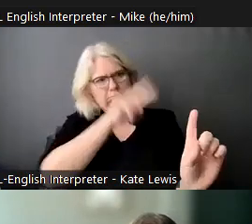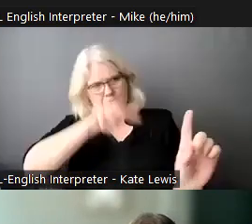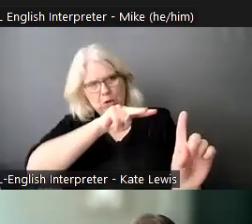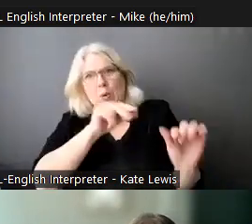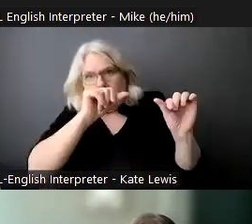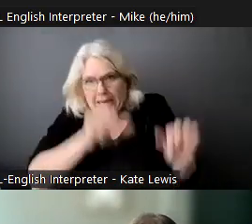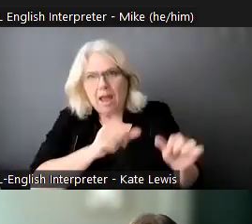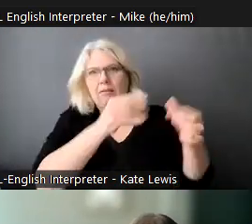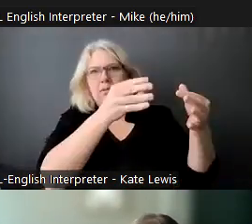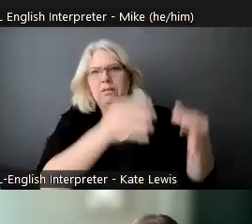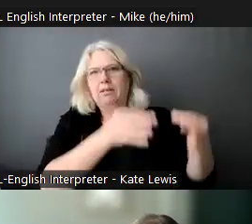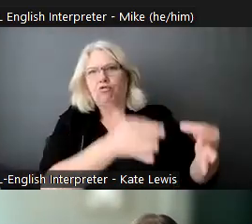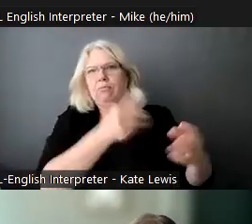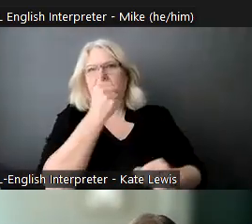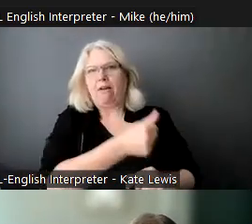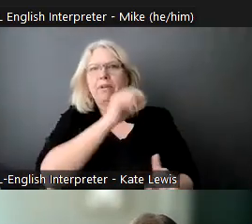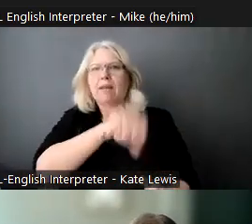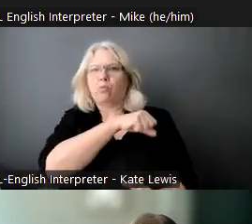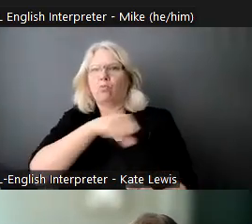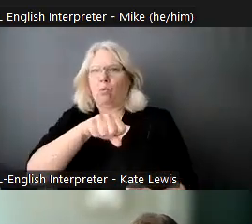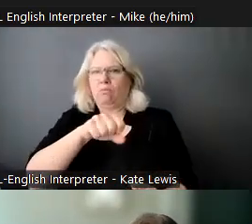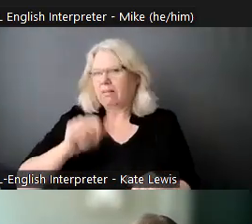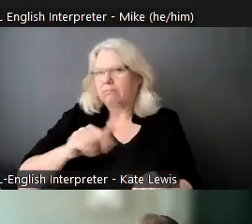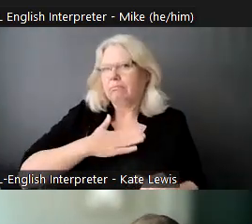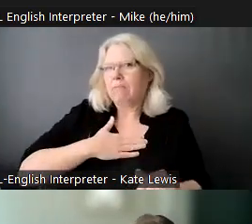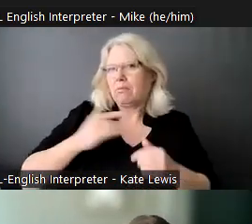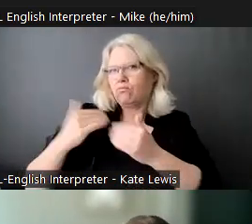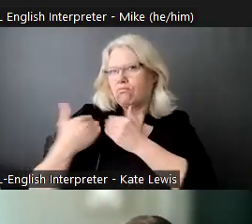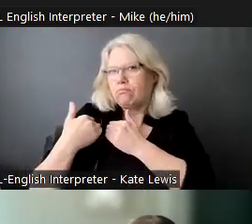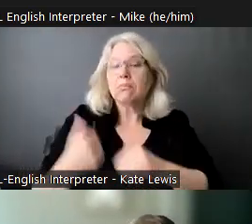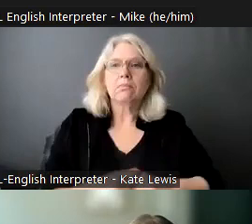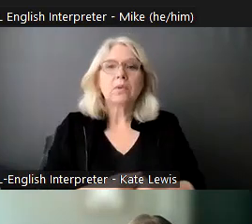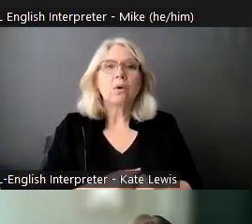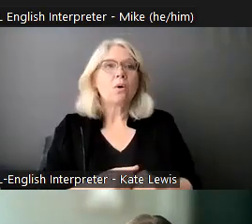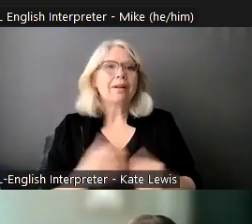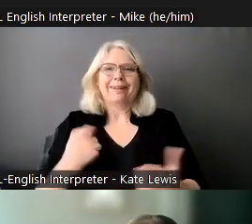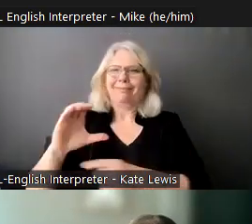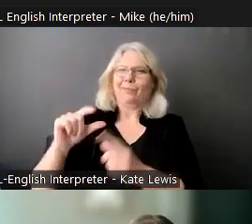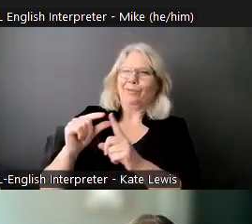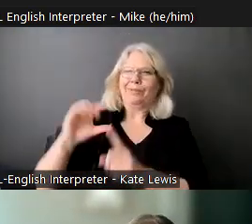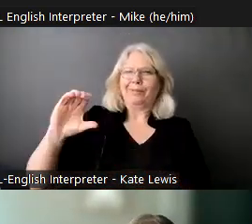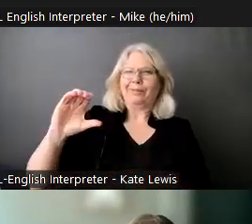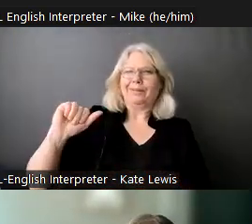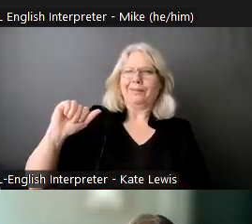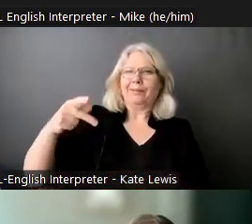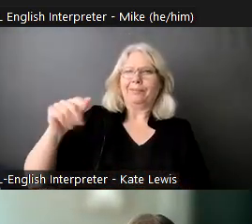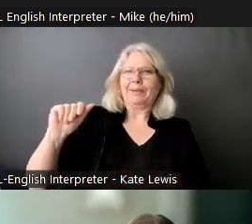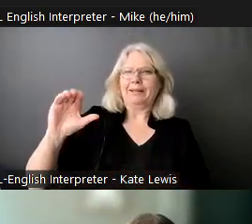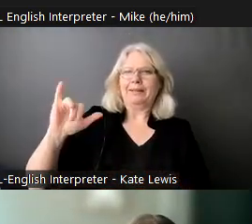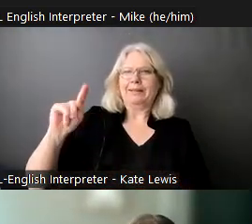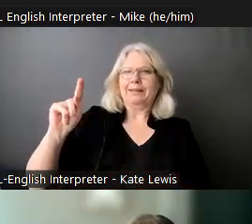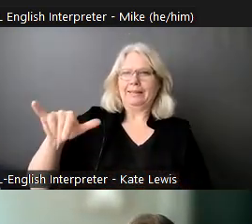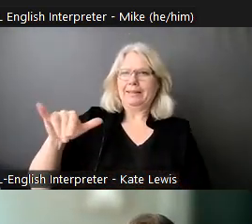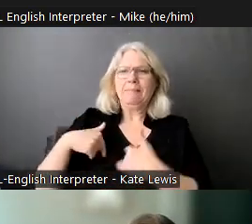the ability to make decisions. And so capacity is one of those words that gets thrown around a lot to mean